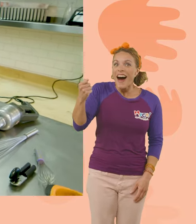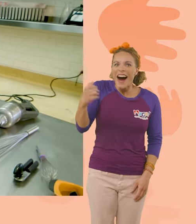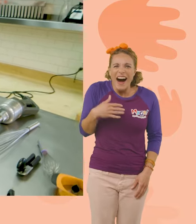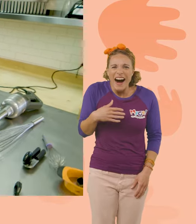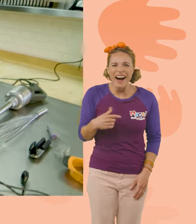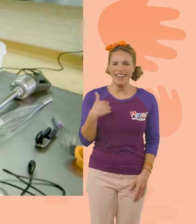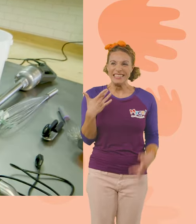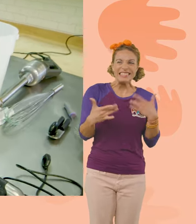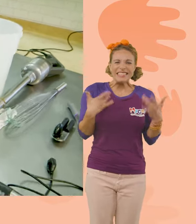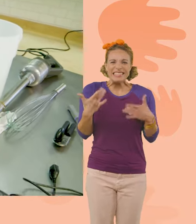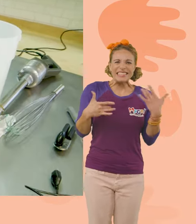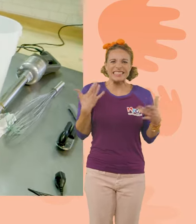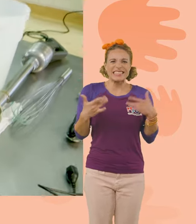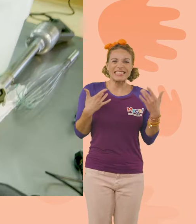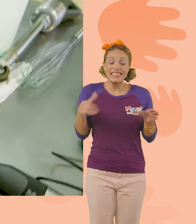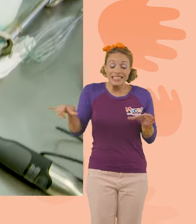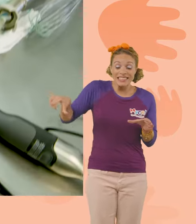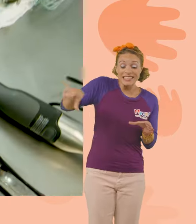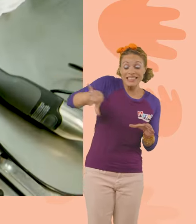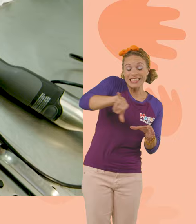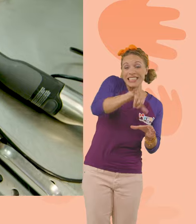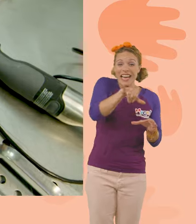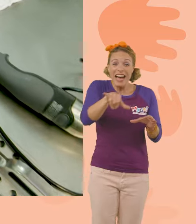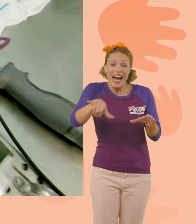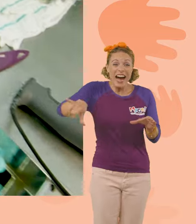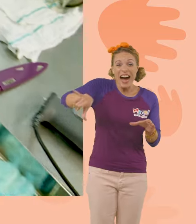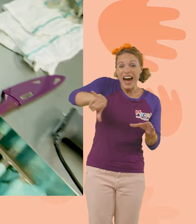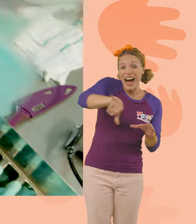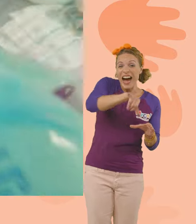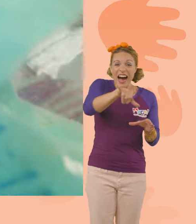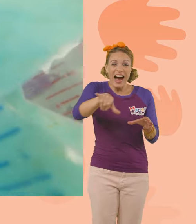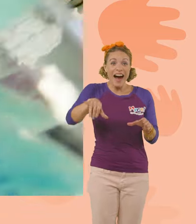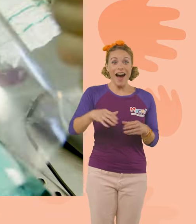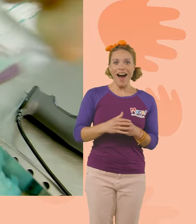Oh, I am so excited. Pour some in.